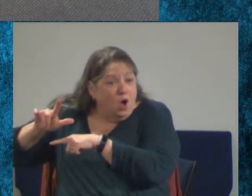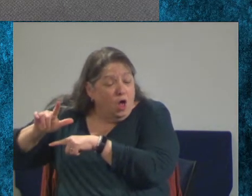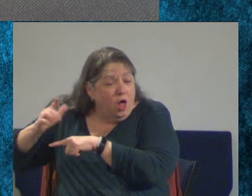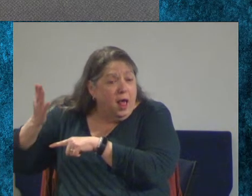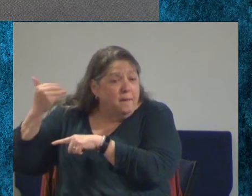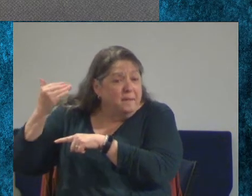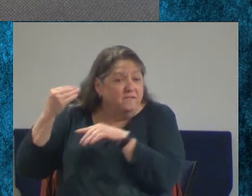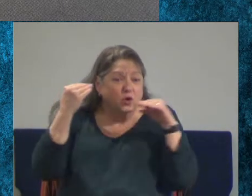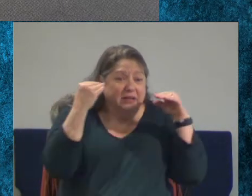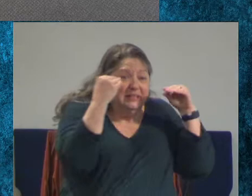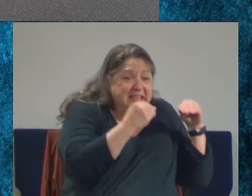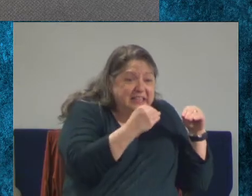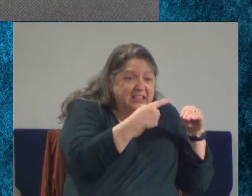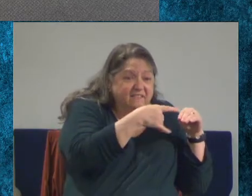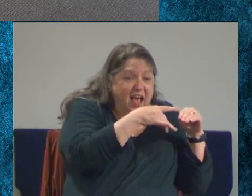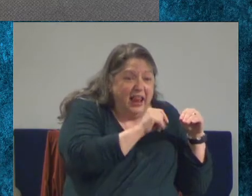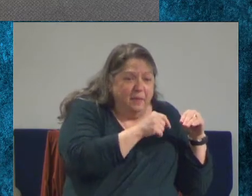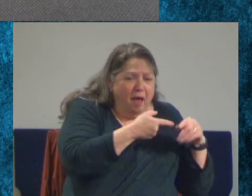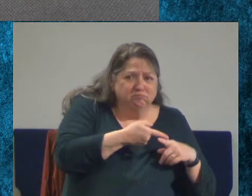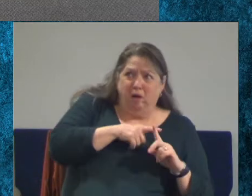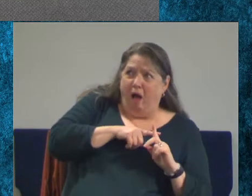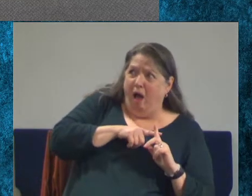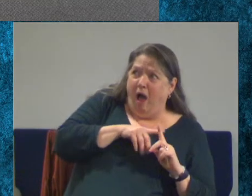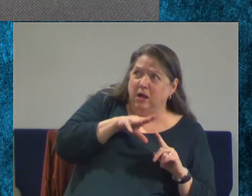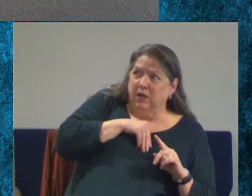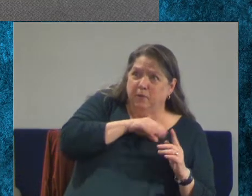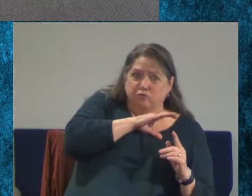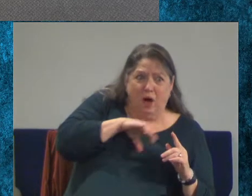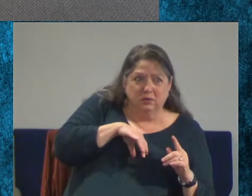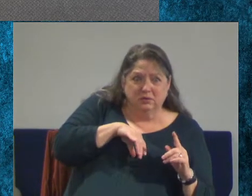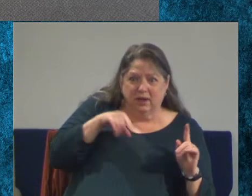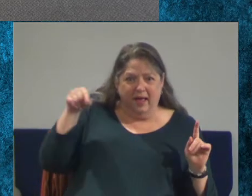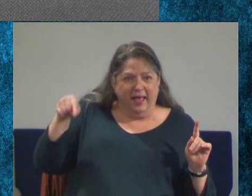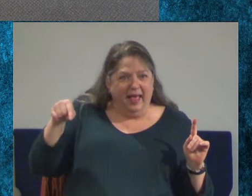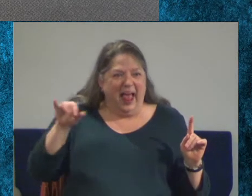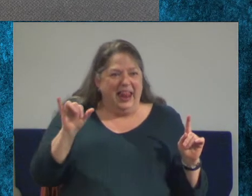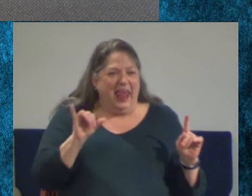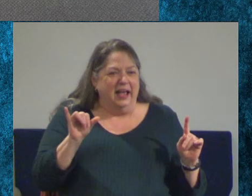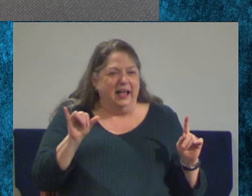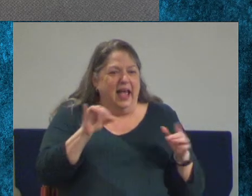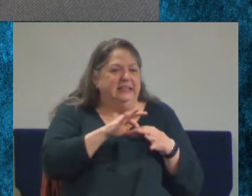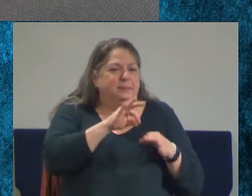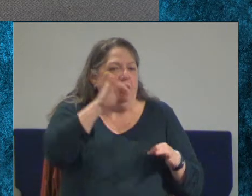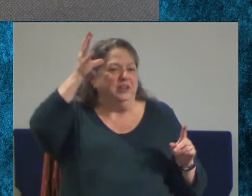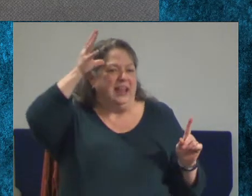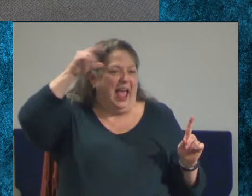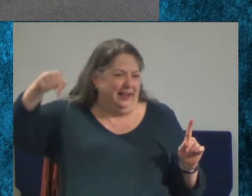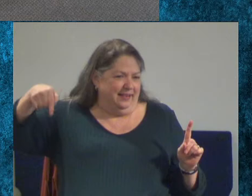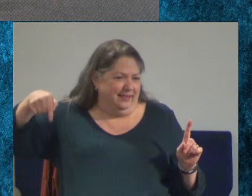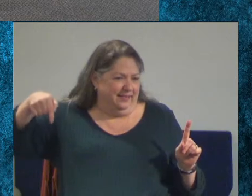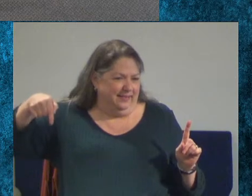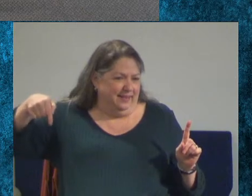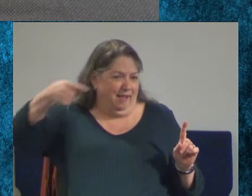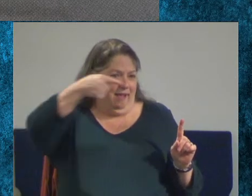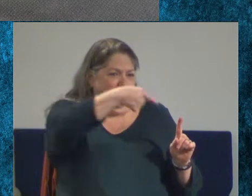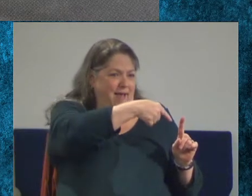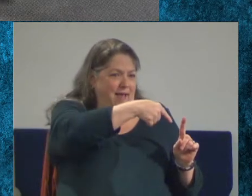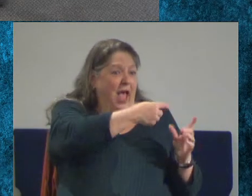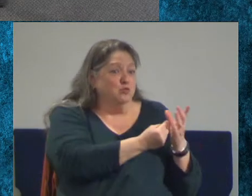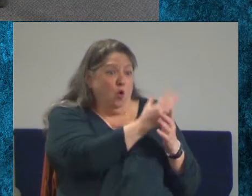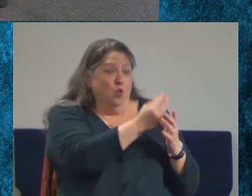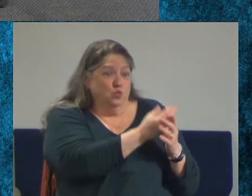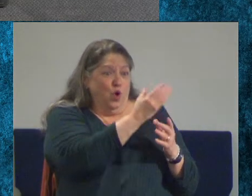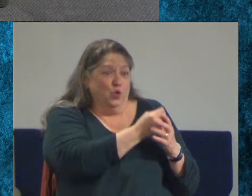spiritual parent. And so the spiritual parent is encouraged by the fact that his spiritual child is growing and